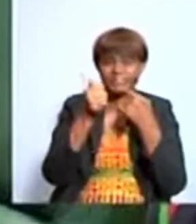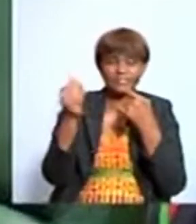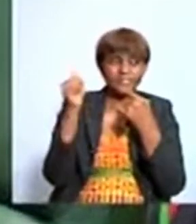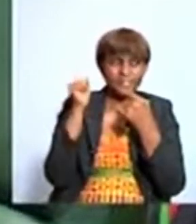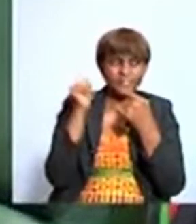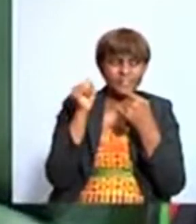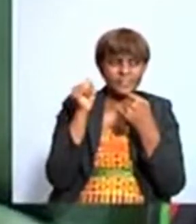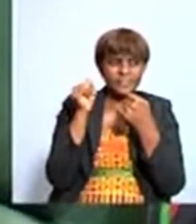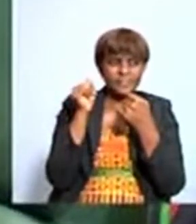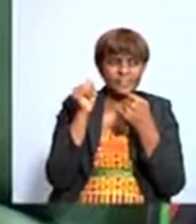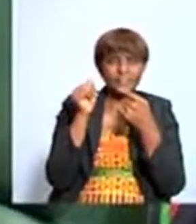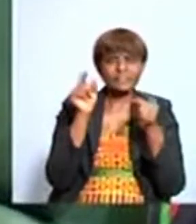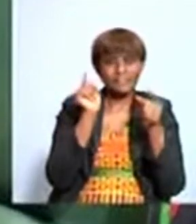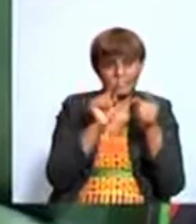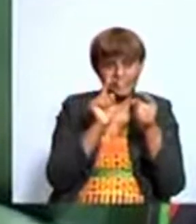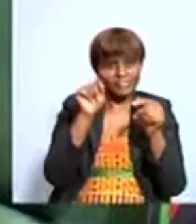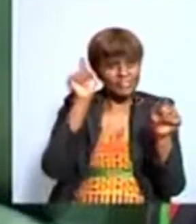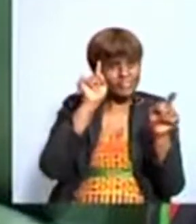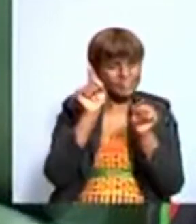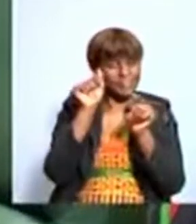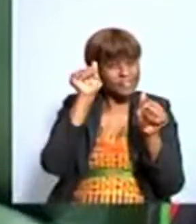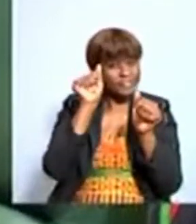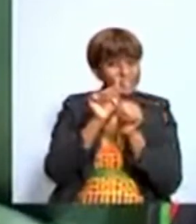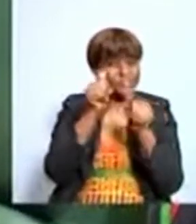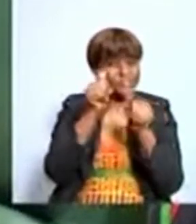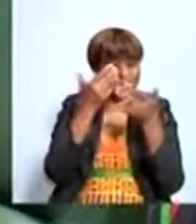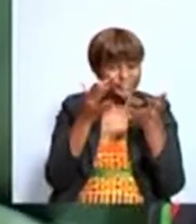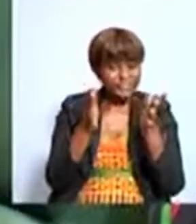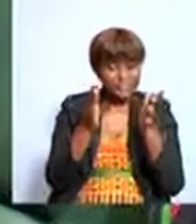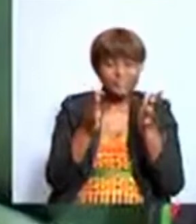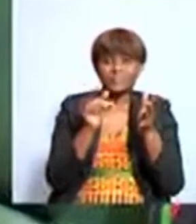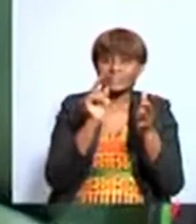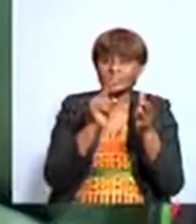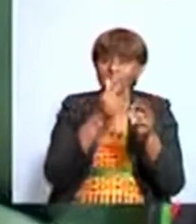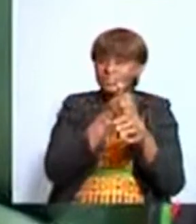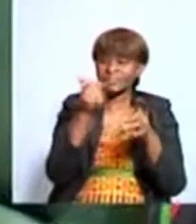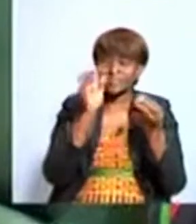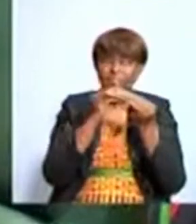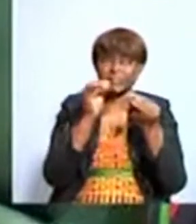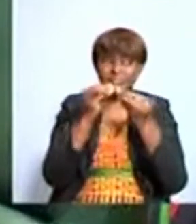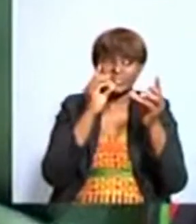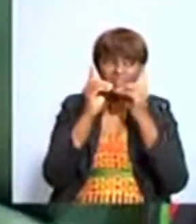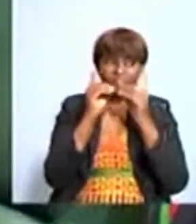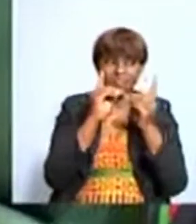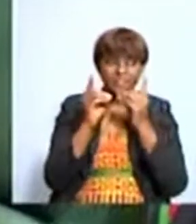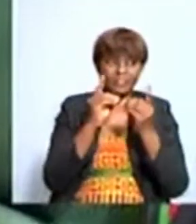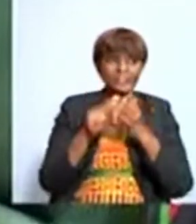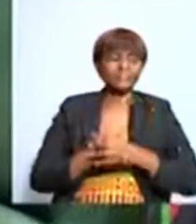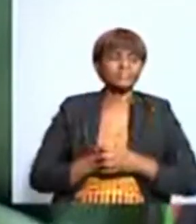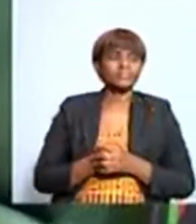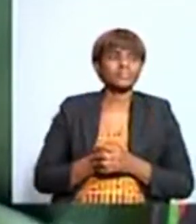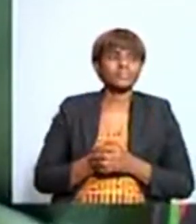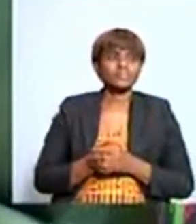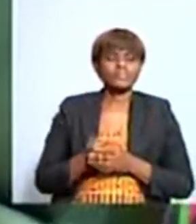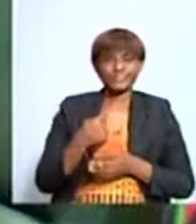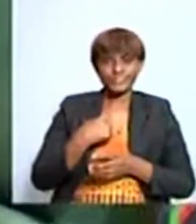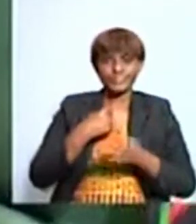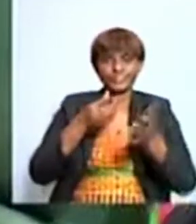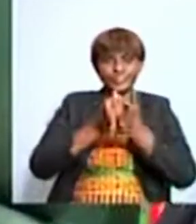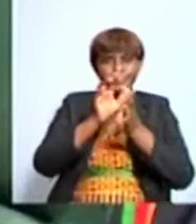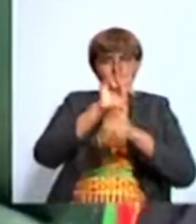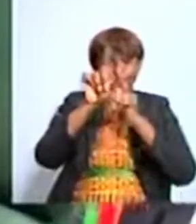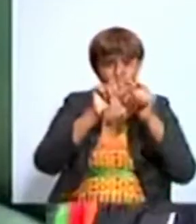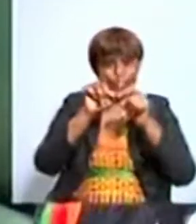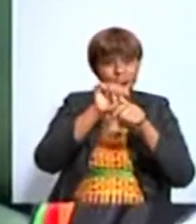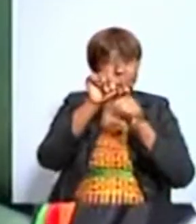objection? Amendment is agreed to. Clause 21 as amended. Any further debate? I put the question. The